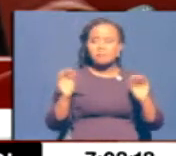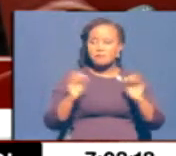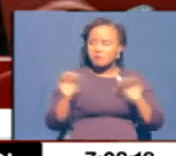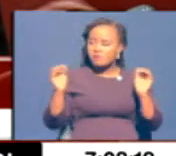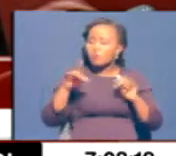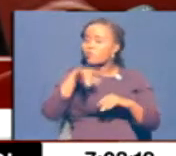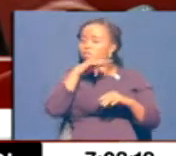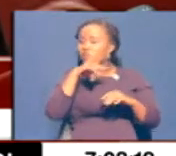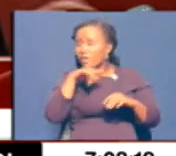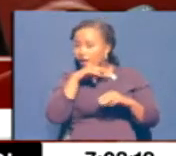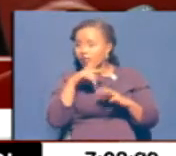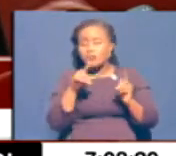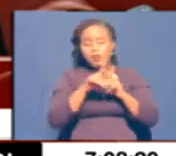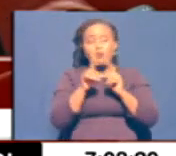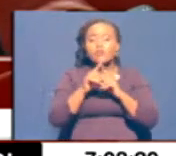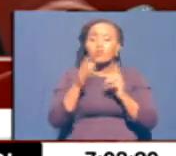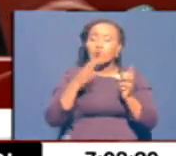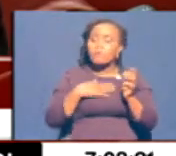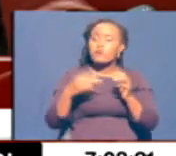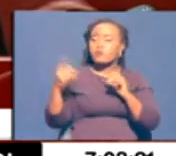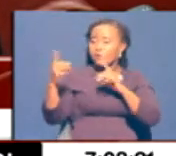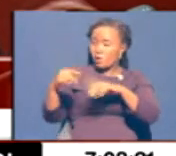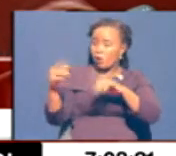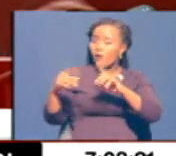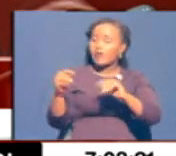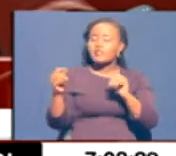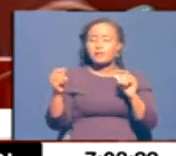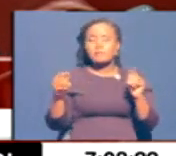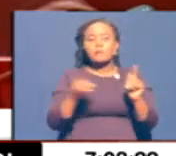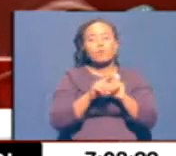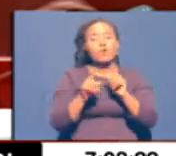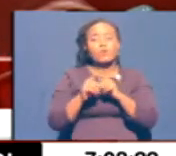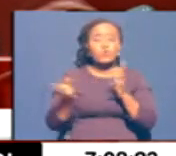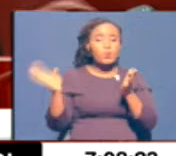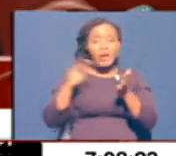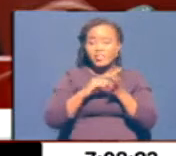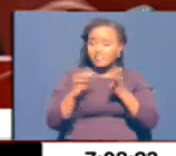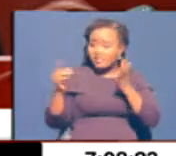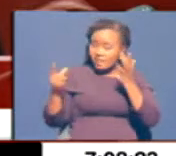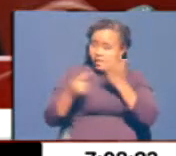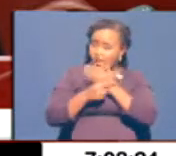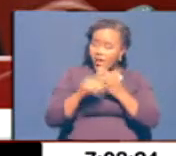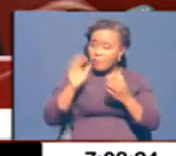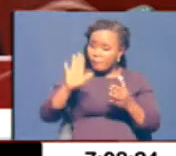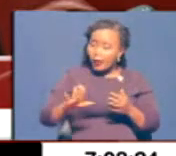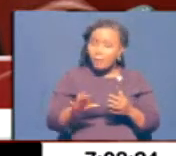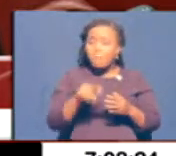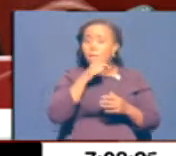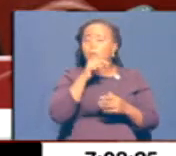I think that's what I wanted to mention. And again, the name, the Turkish person,